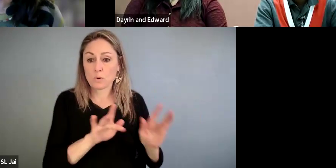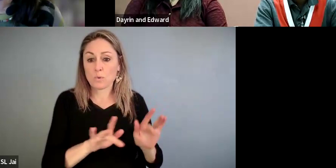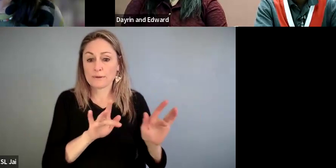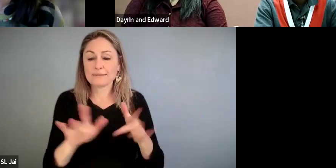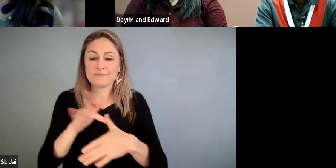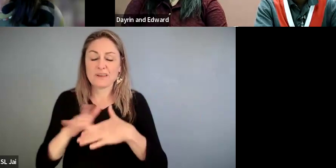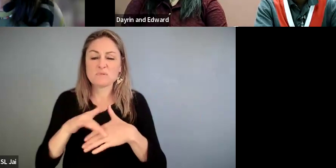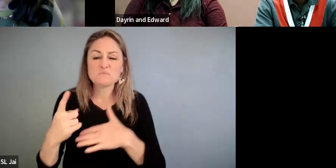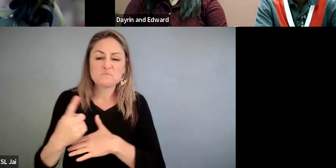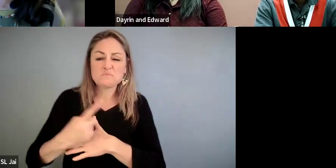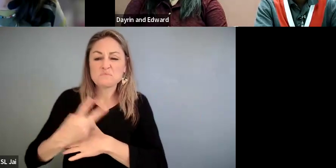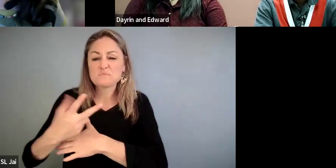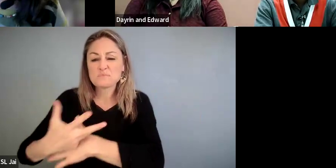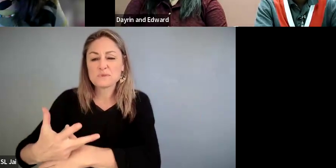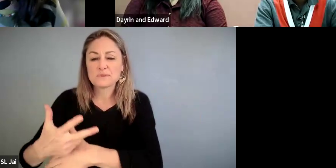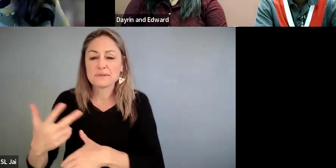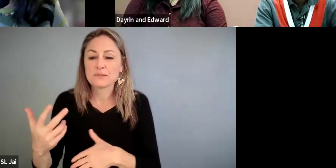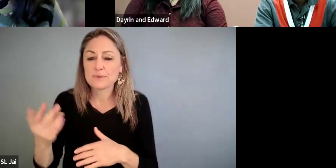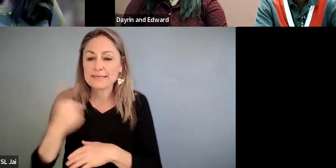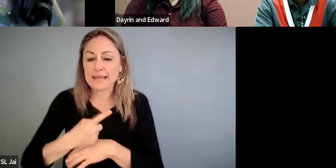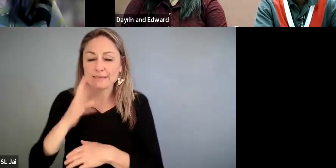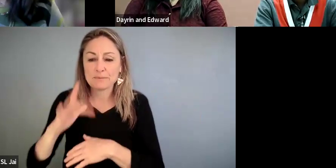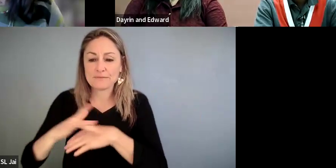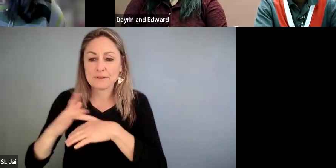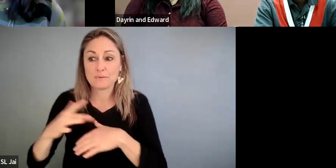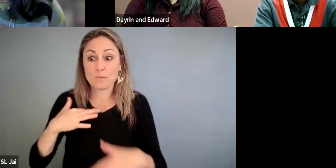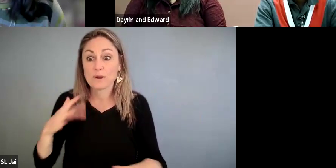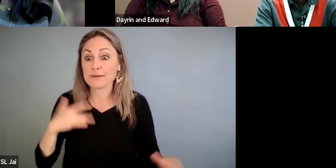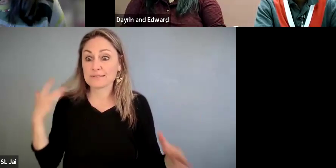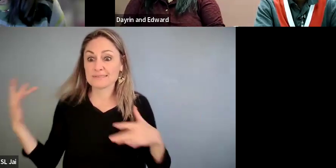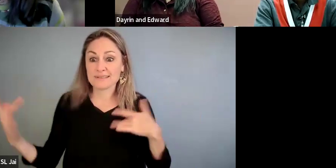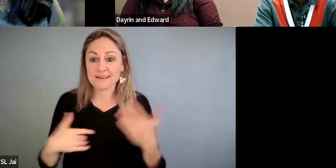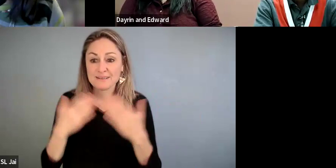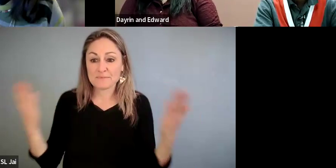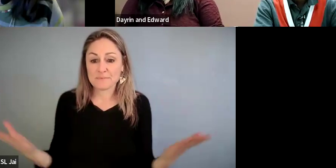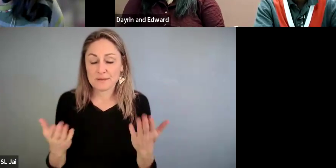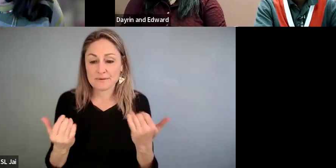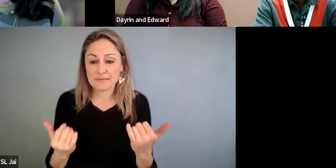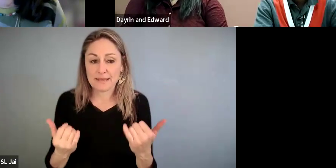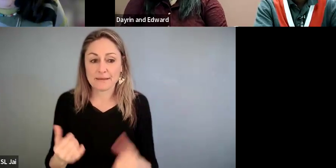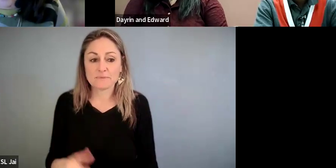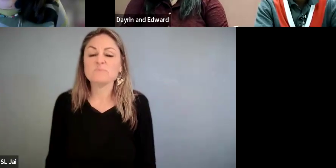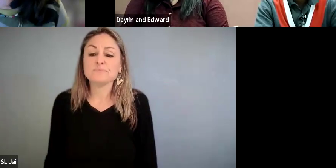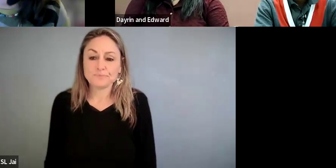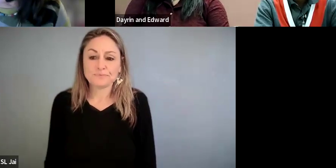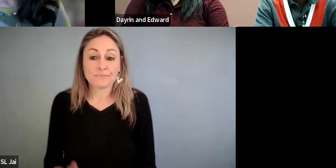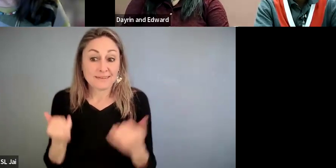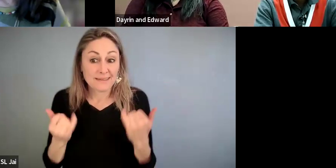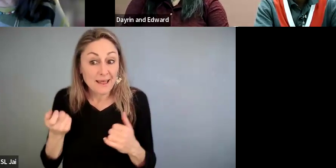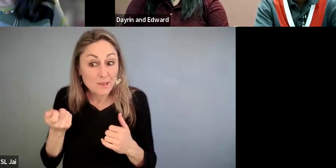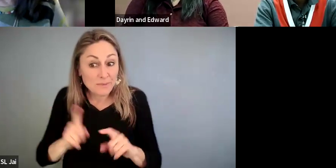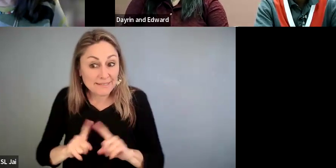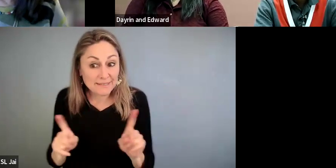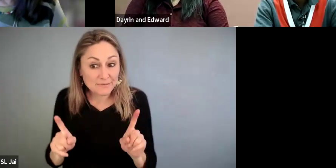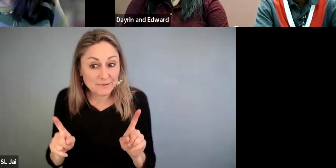few days. We are very excited to be here. We are going to do something a little bit different